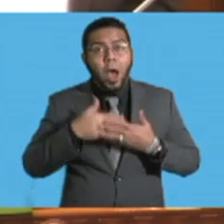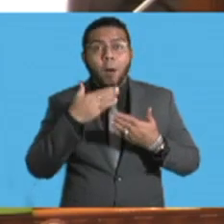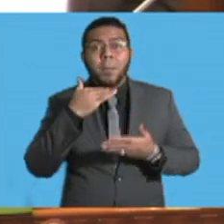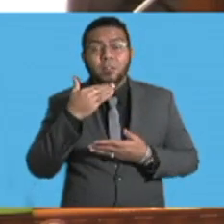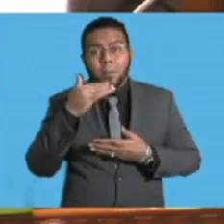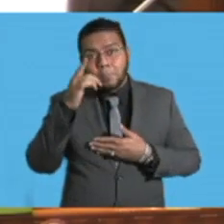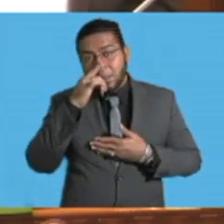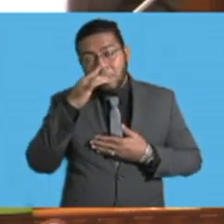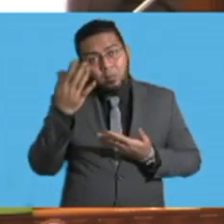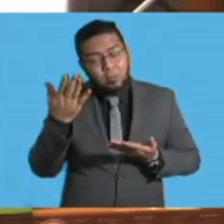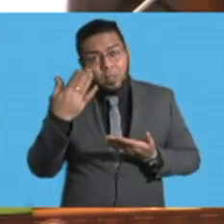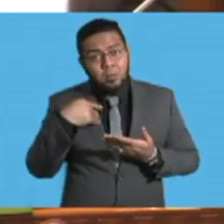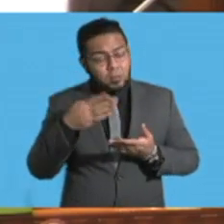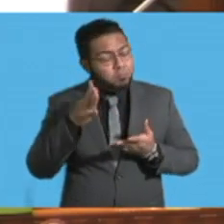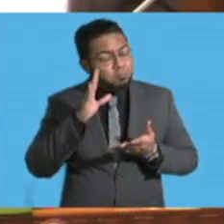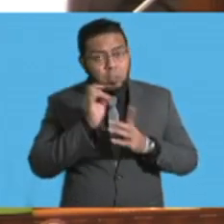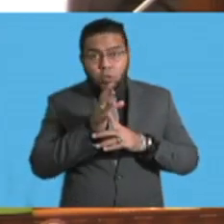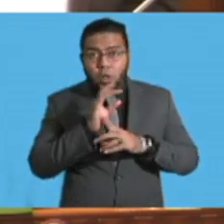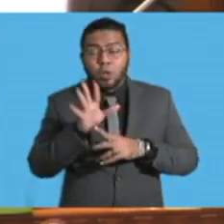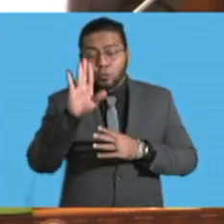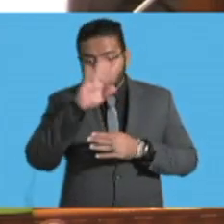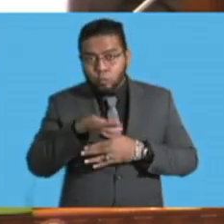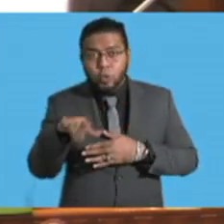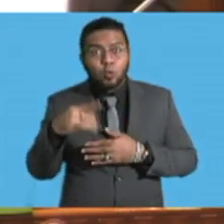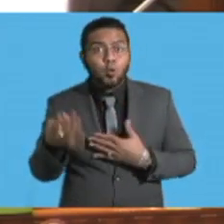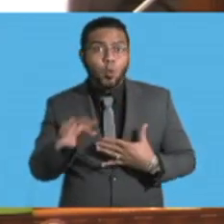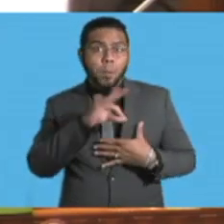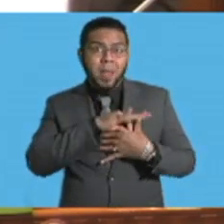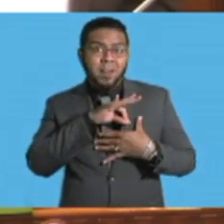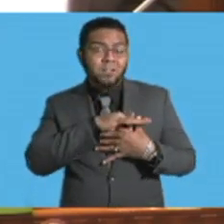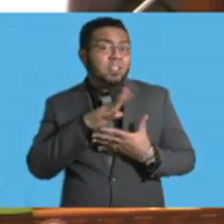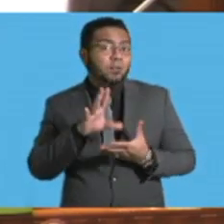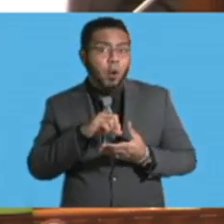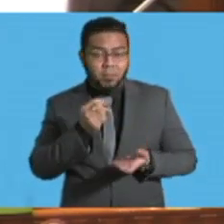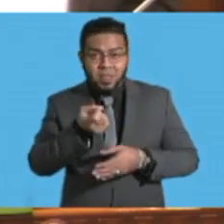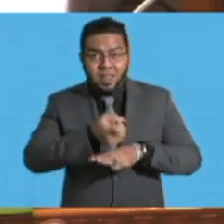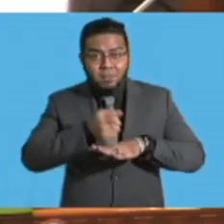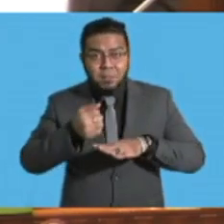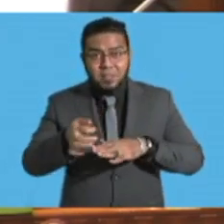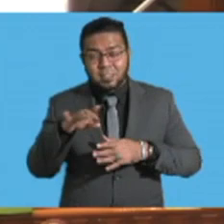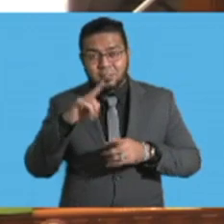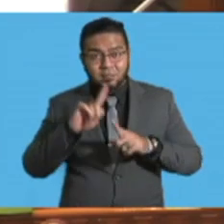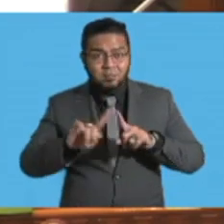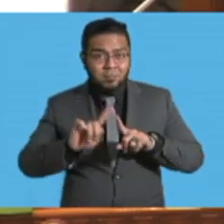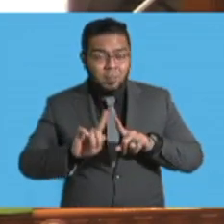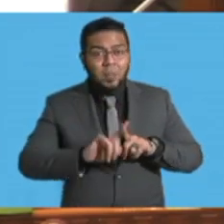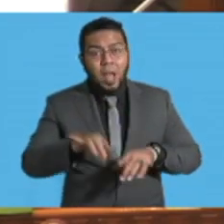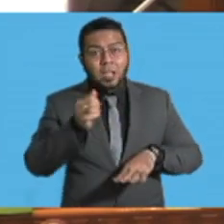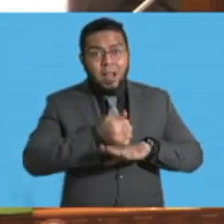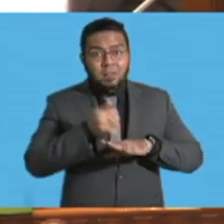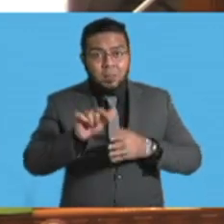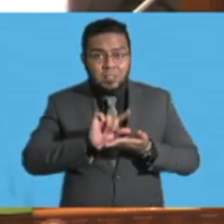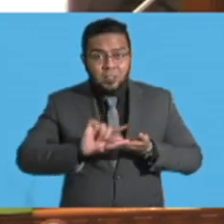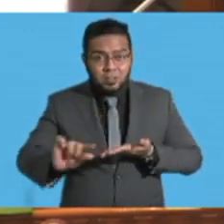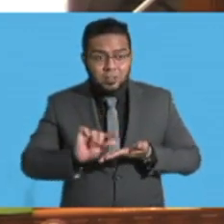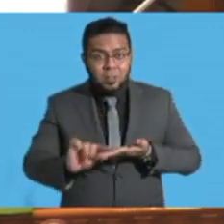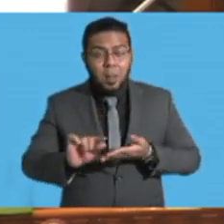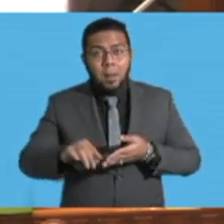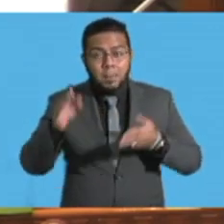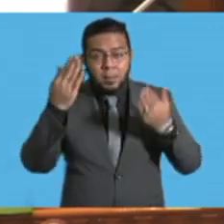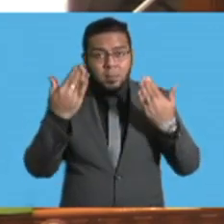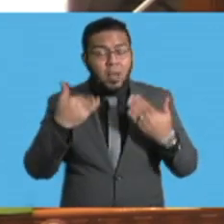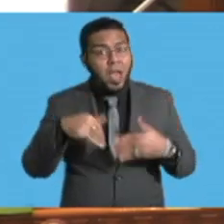in particular the children who mostly benefit from the government's various educational incentives, mean. Madam